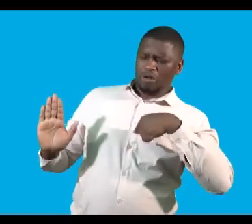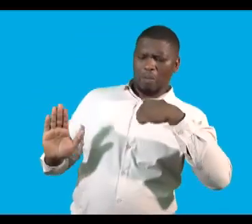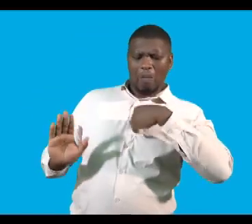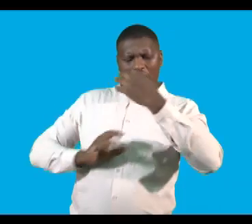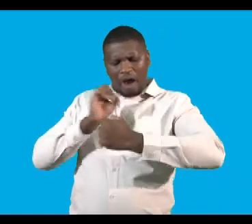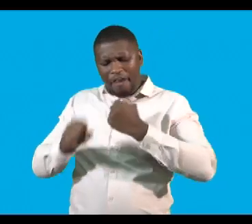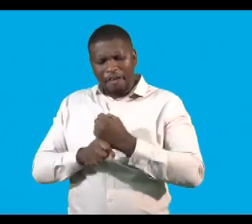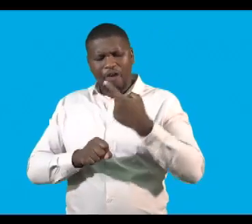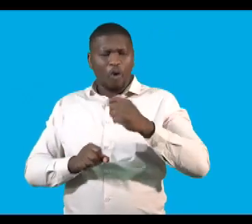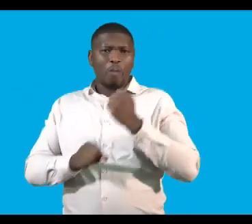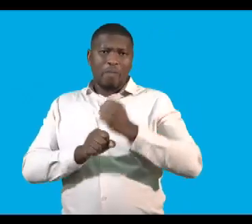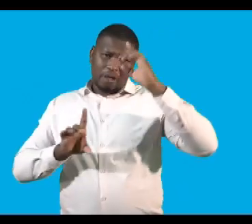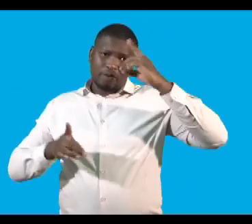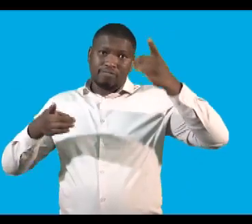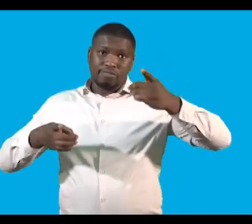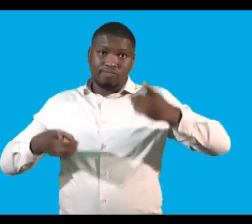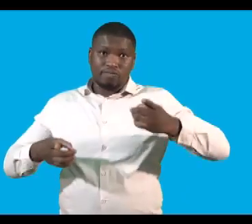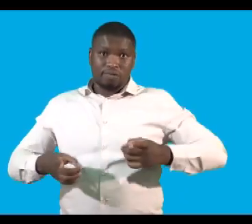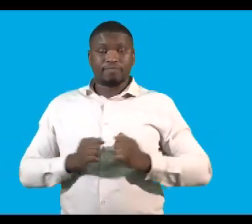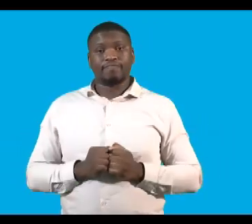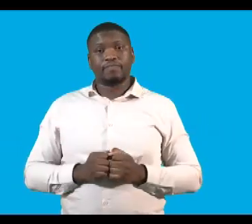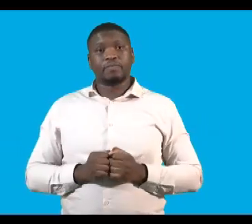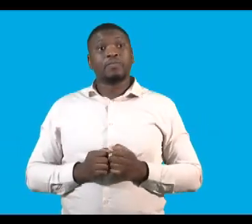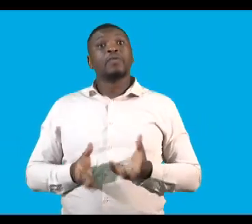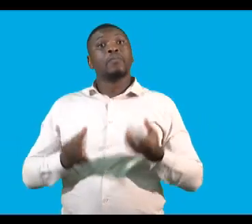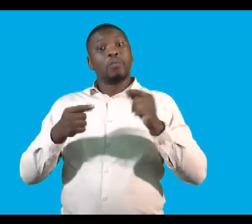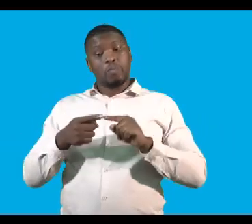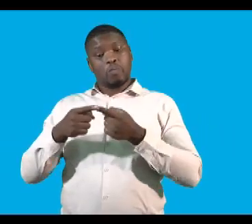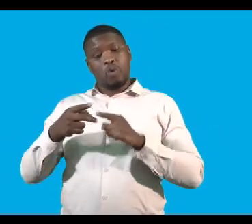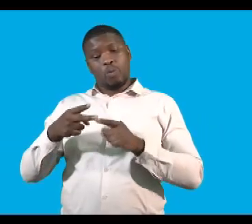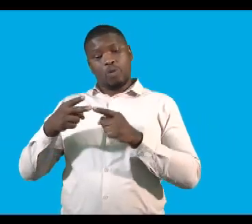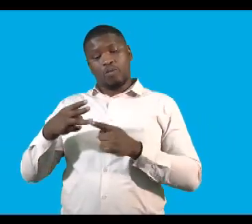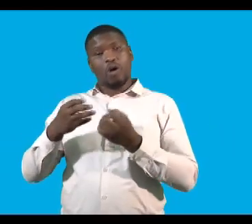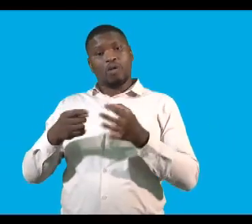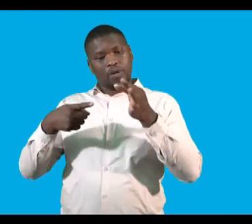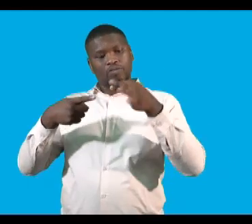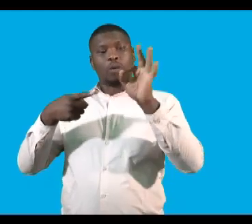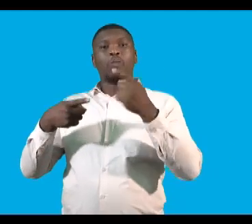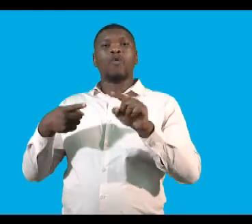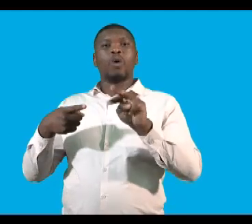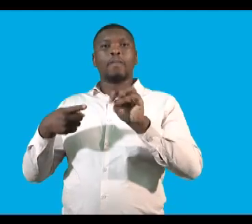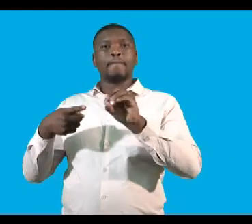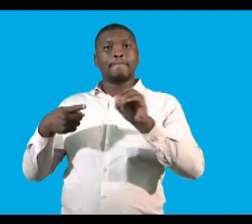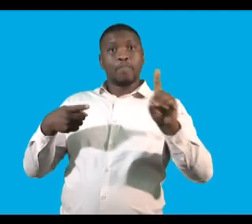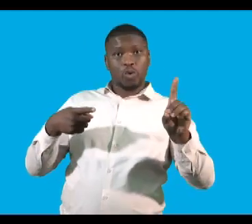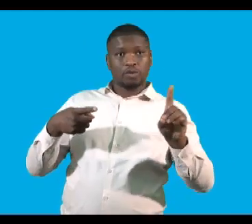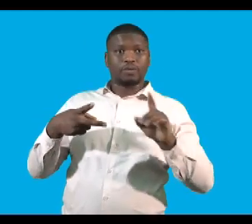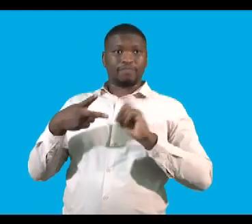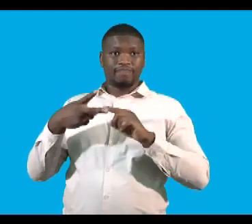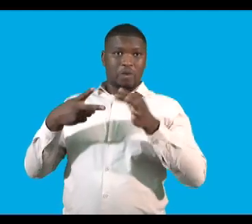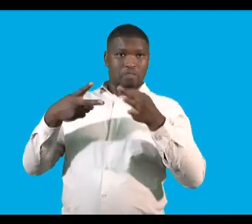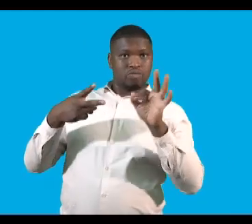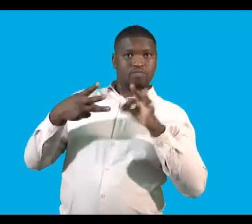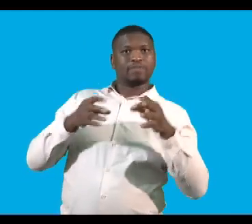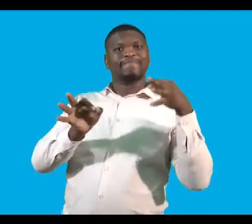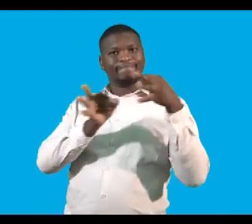me, my year of decision." In this question, you will get 1 mark for the mood and 1 mark for the explanation, the reference that